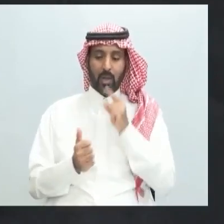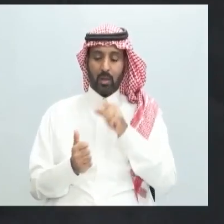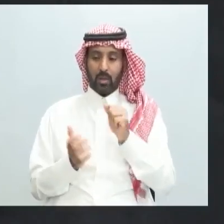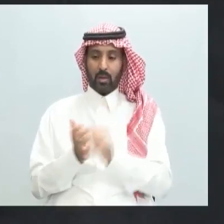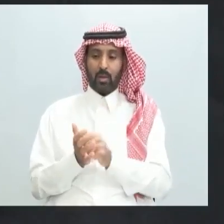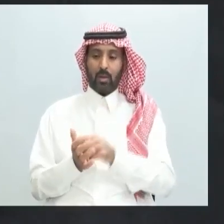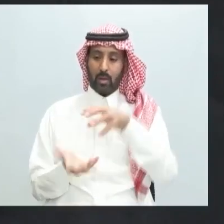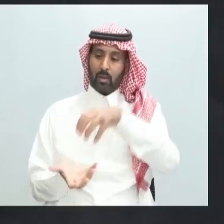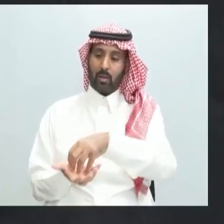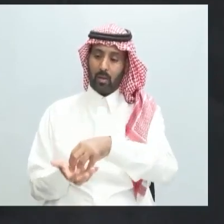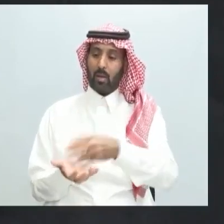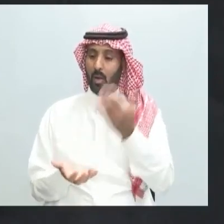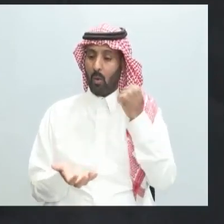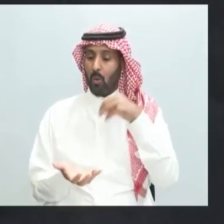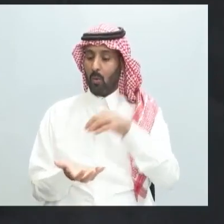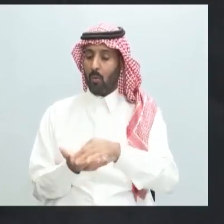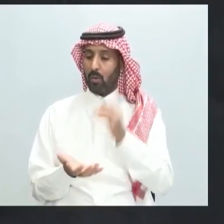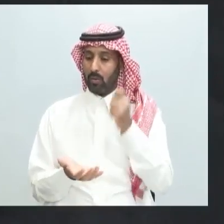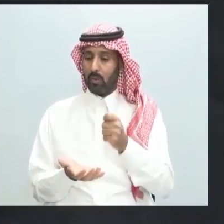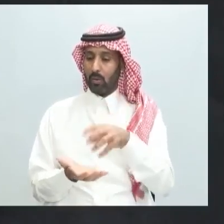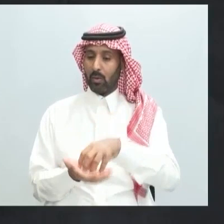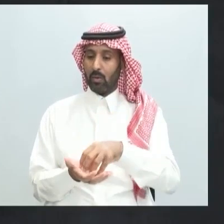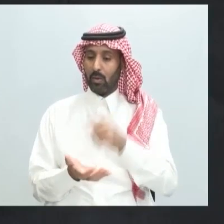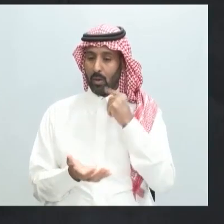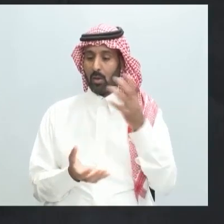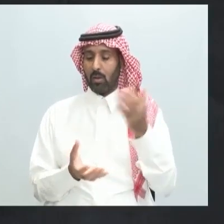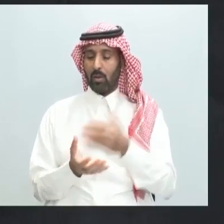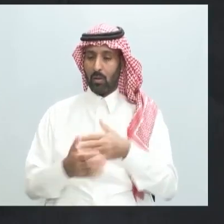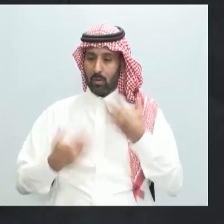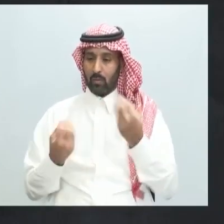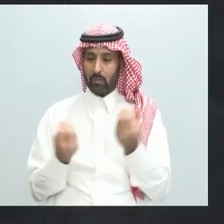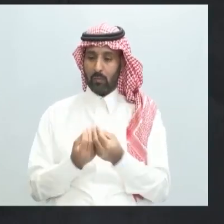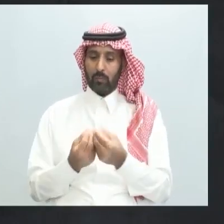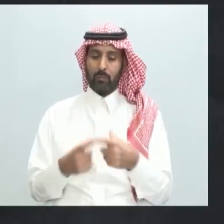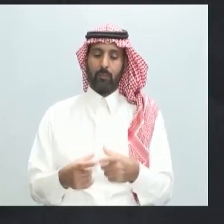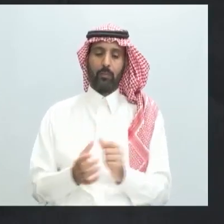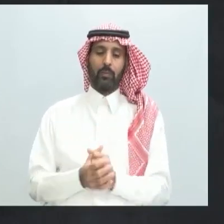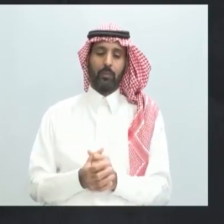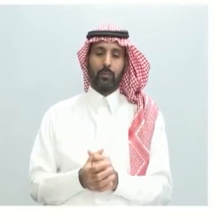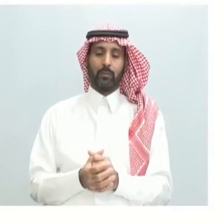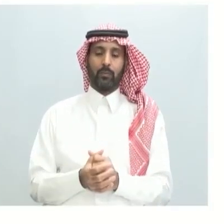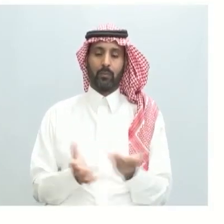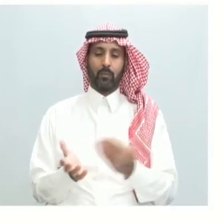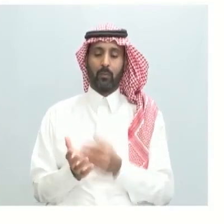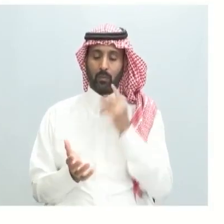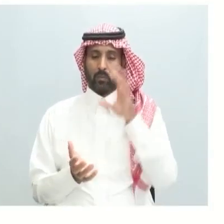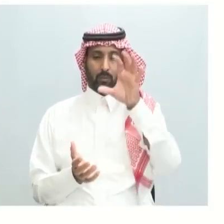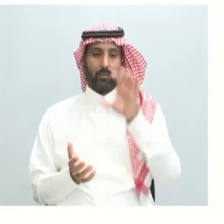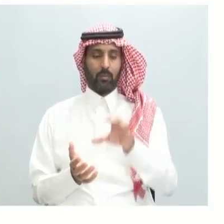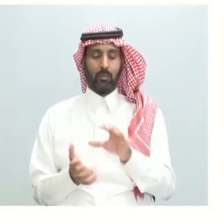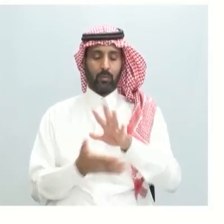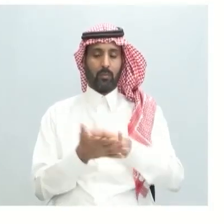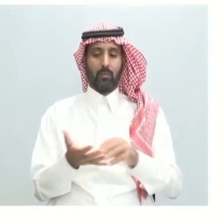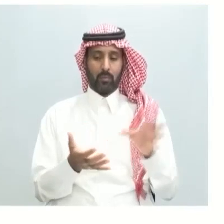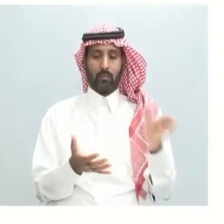house in your hometown where they all chipped in to celebrate their occasions and so on. So you have to fill this